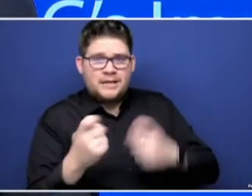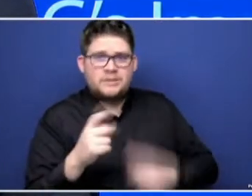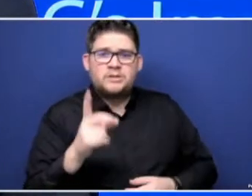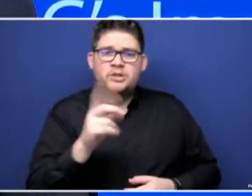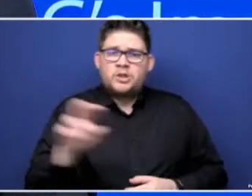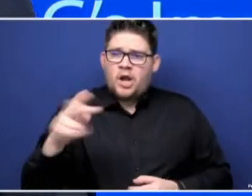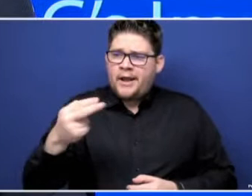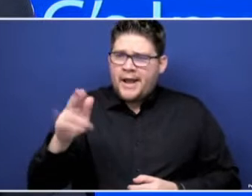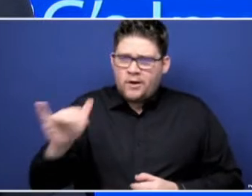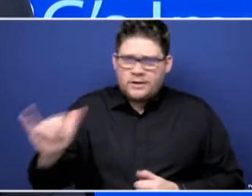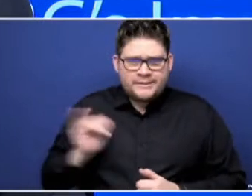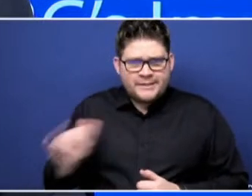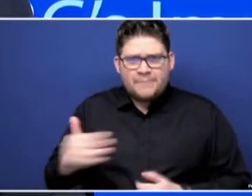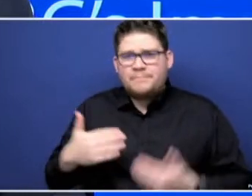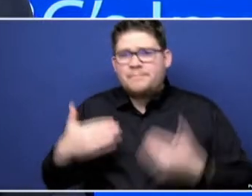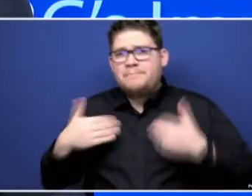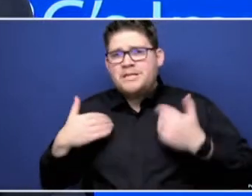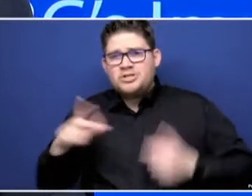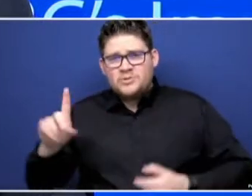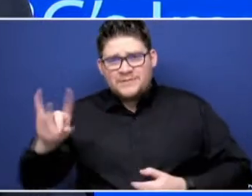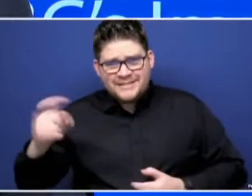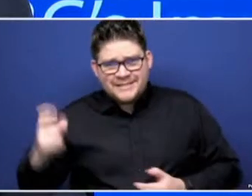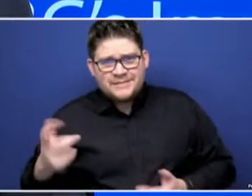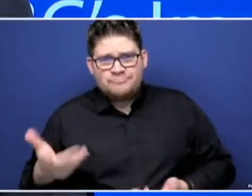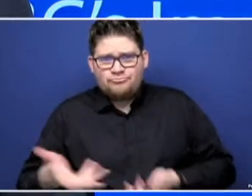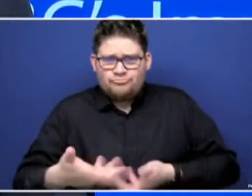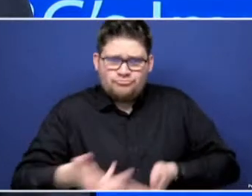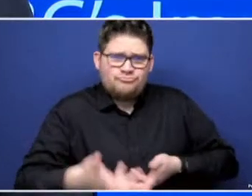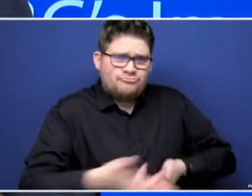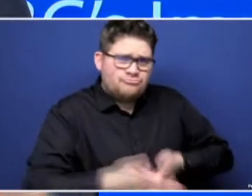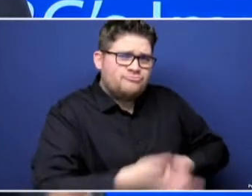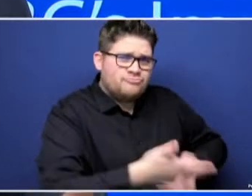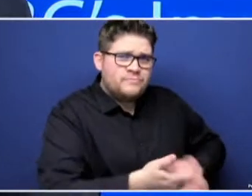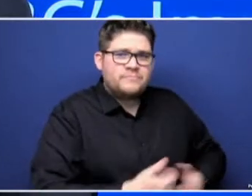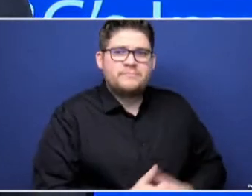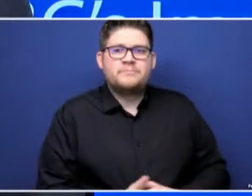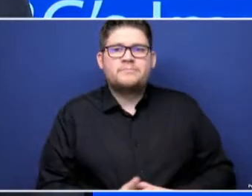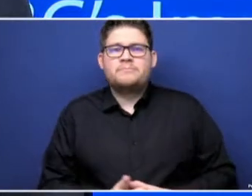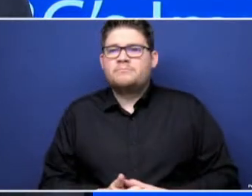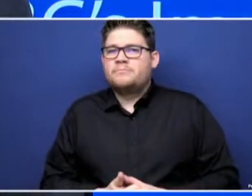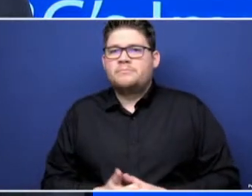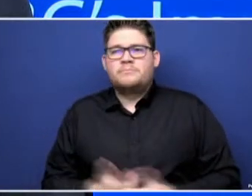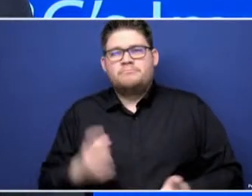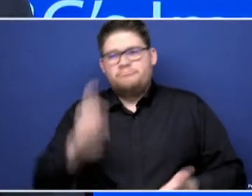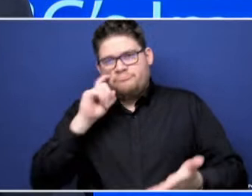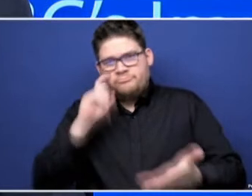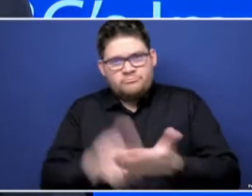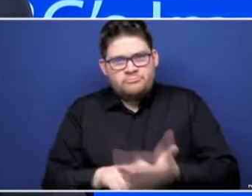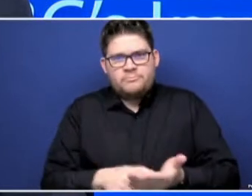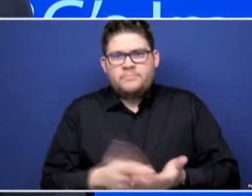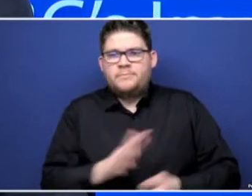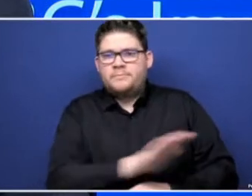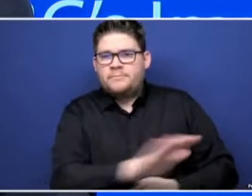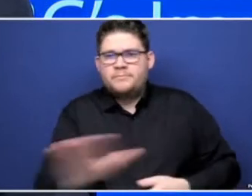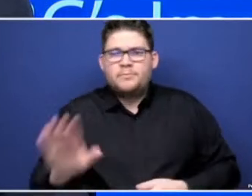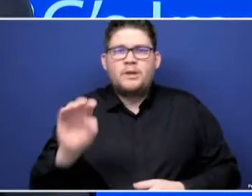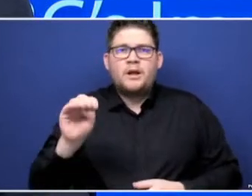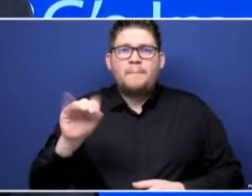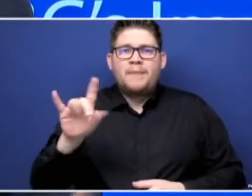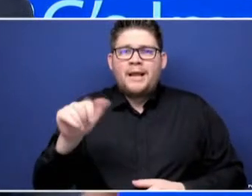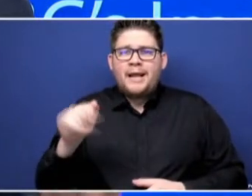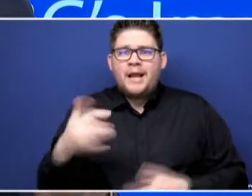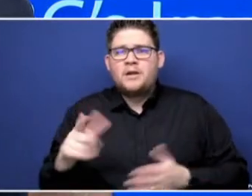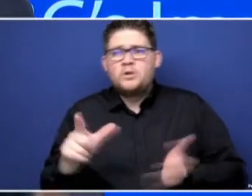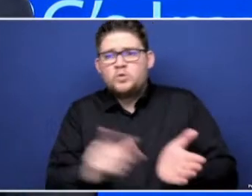know the core of your business is using the internet and accessing clients and customers that